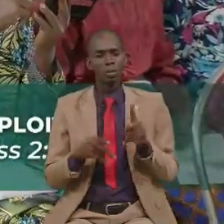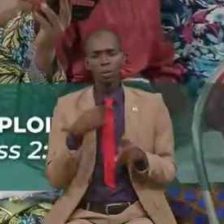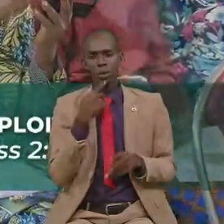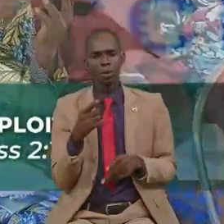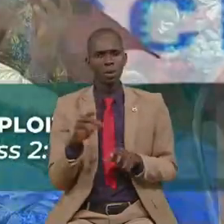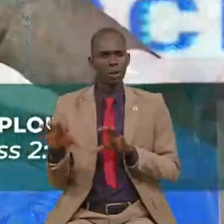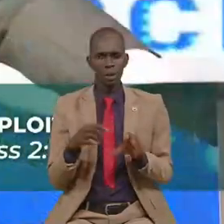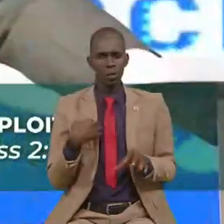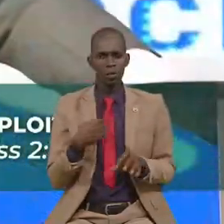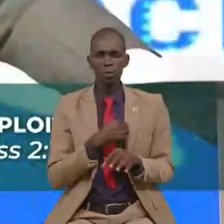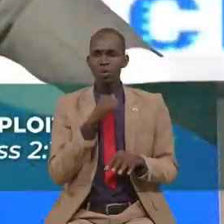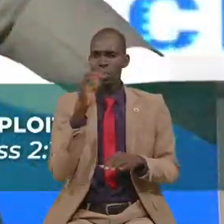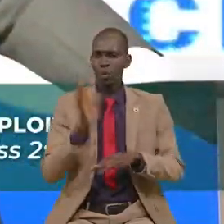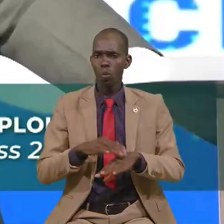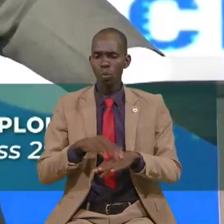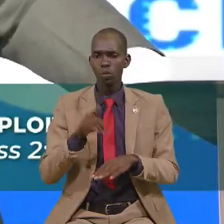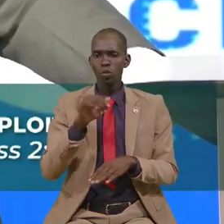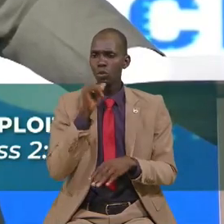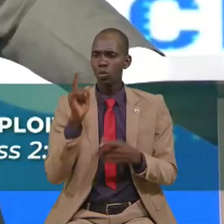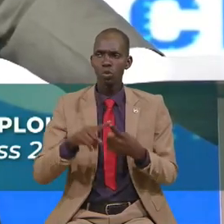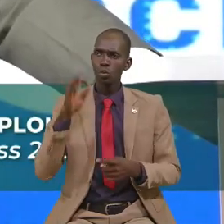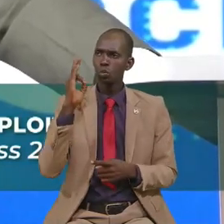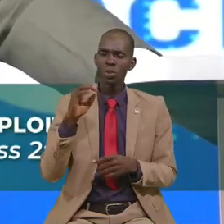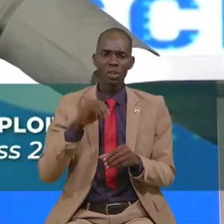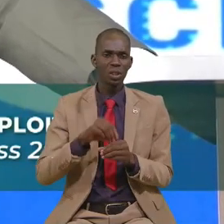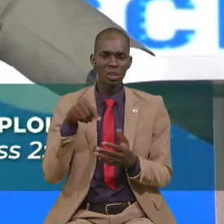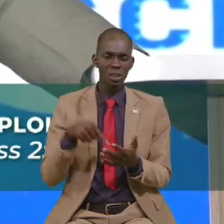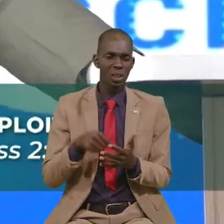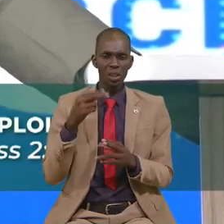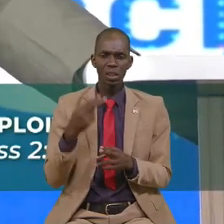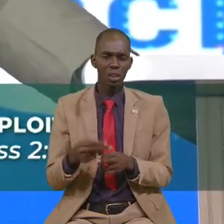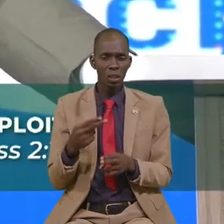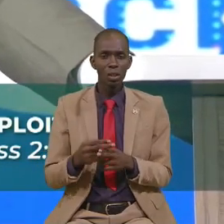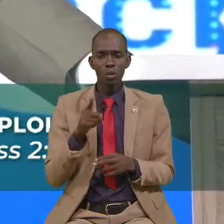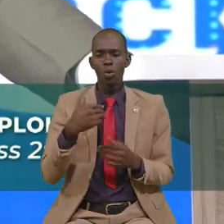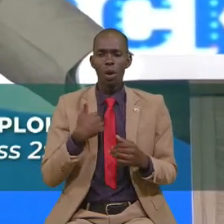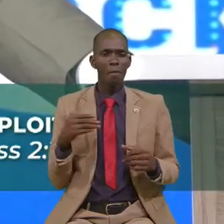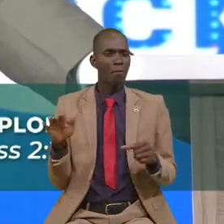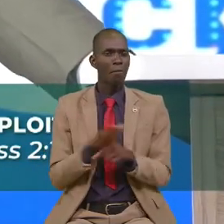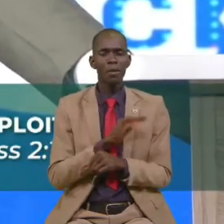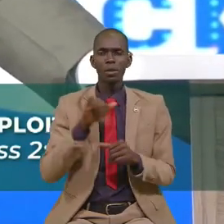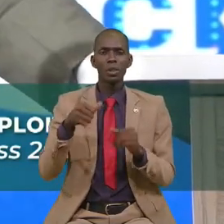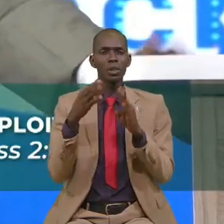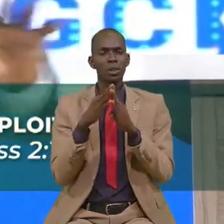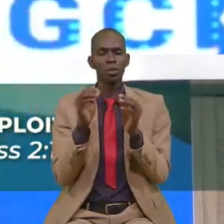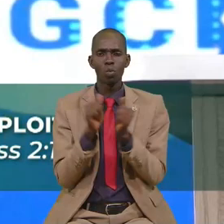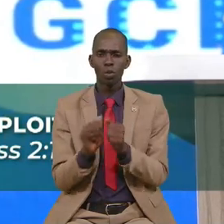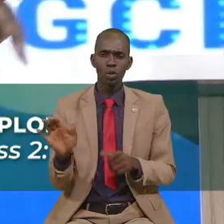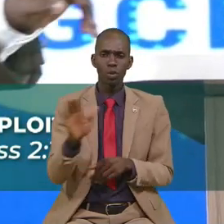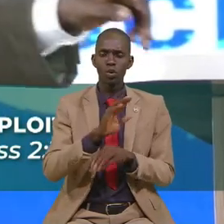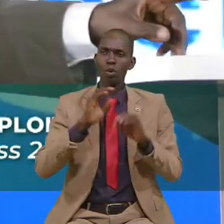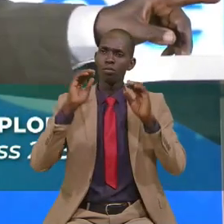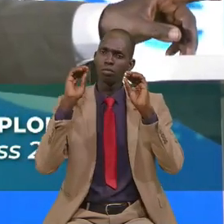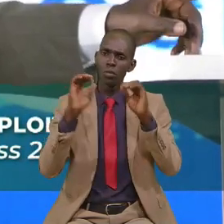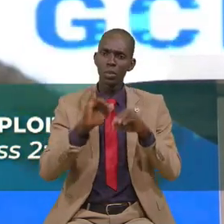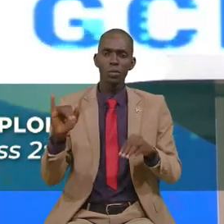this name? You fill Jerusalem with your doctrine, and they lock them up because they thought if